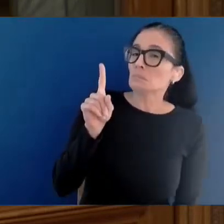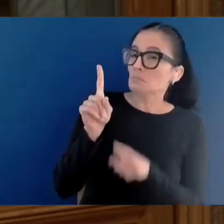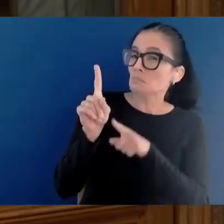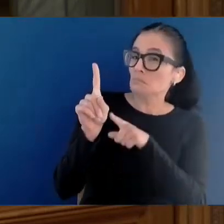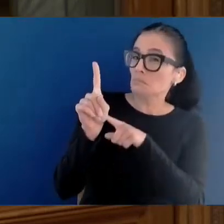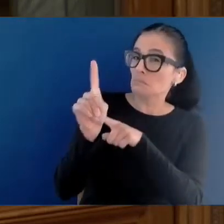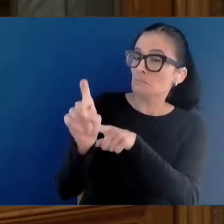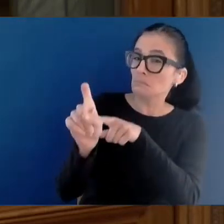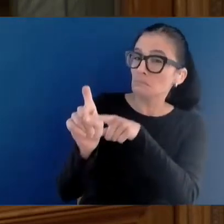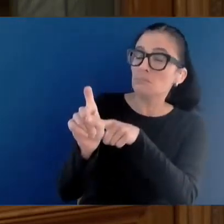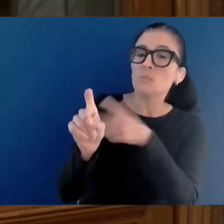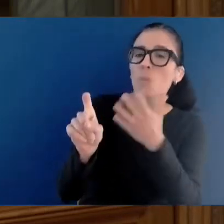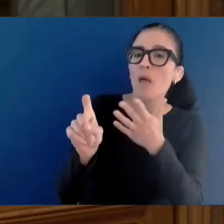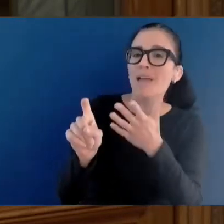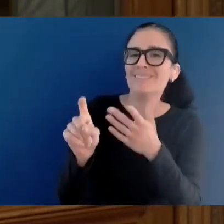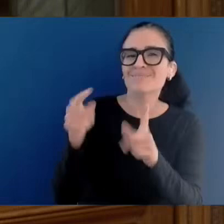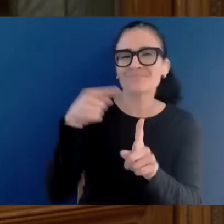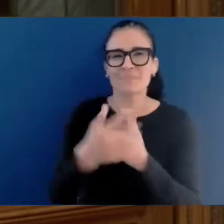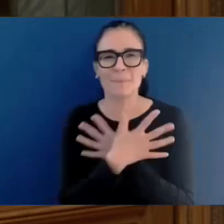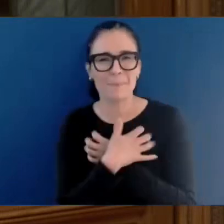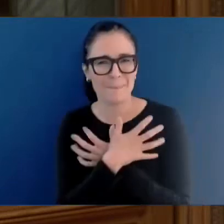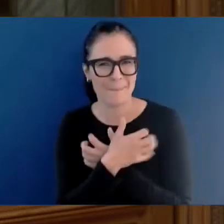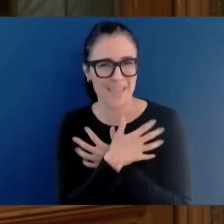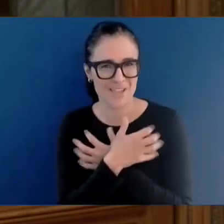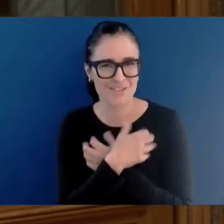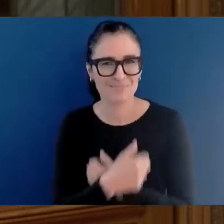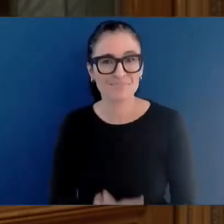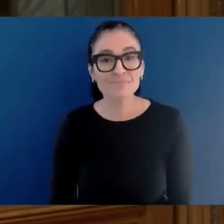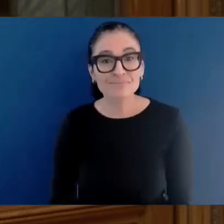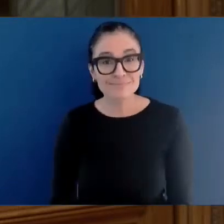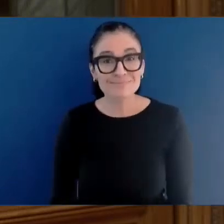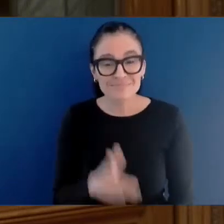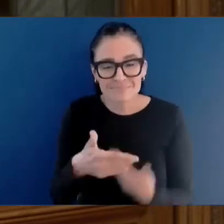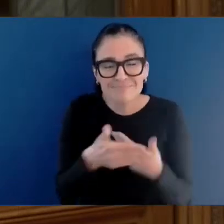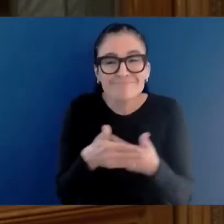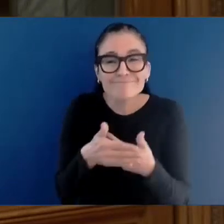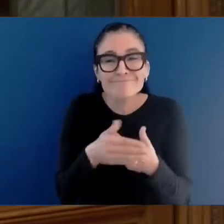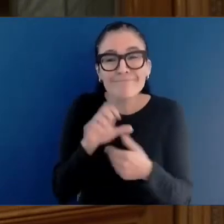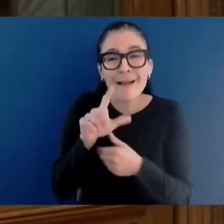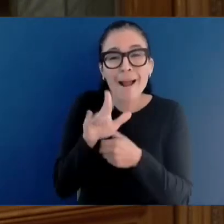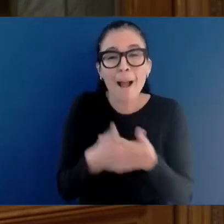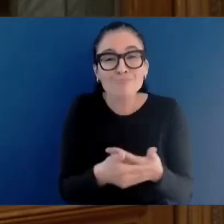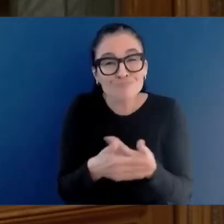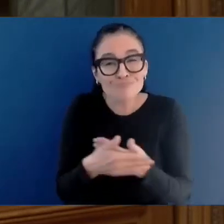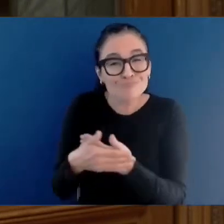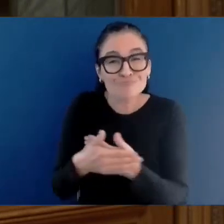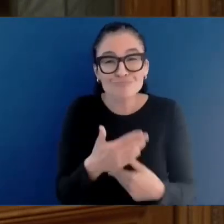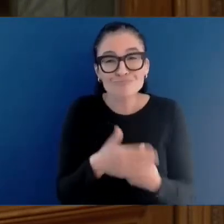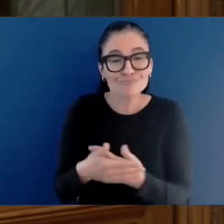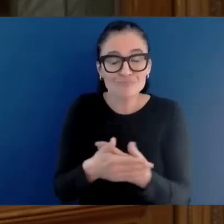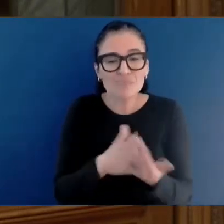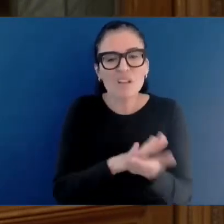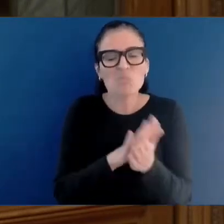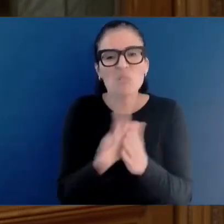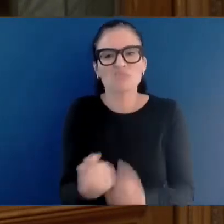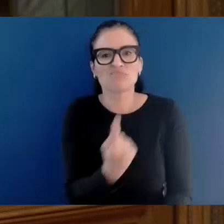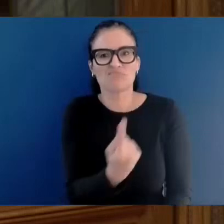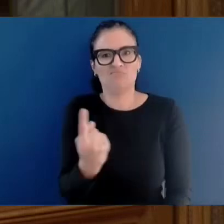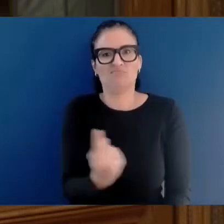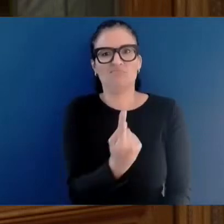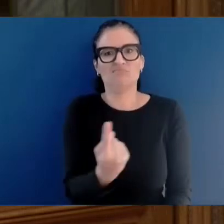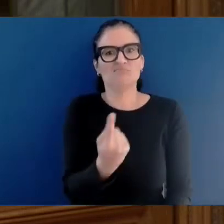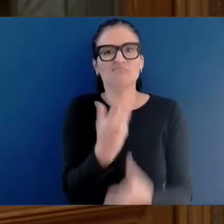BC Conservation Officer Service is essentially the Environment Minister's own little army, Mr. Speaker. It's a heavily